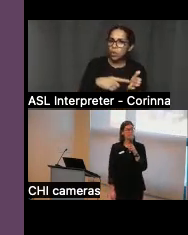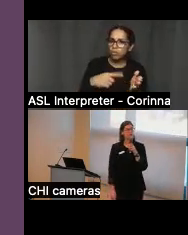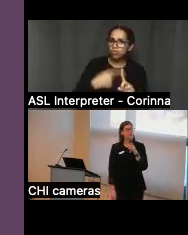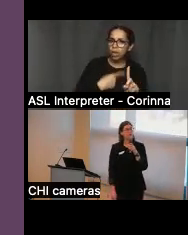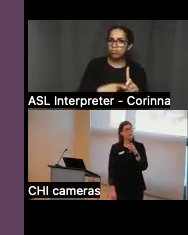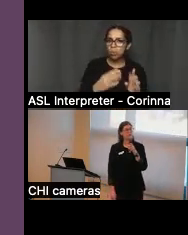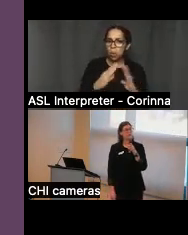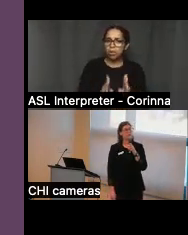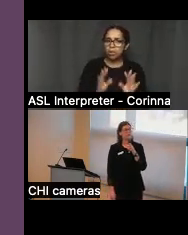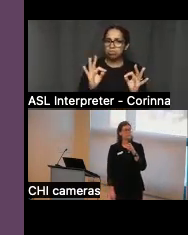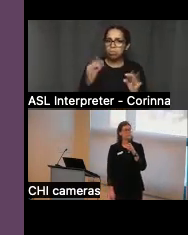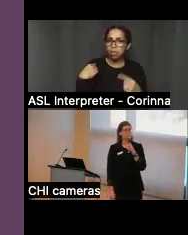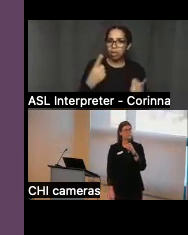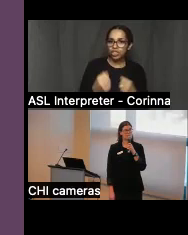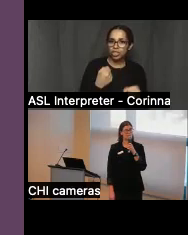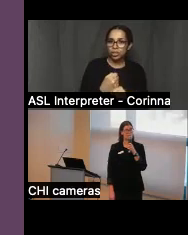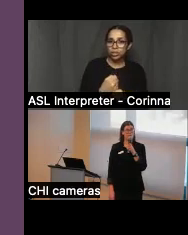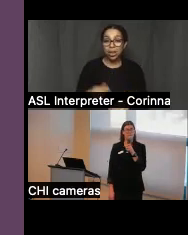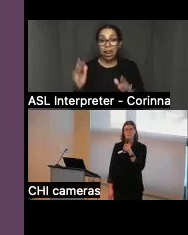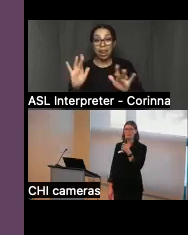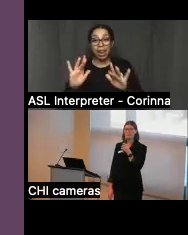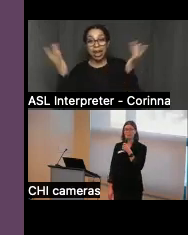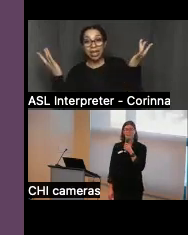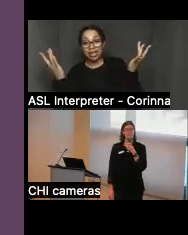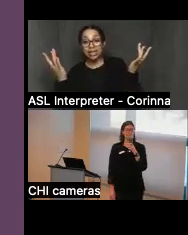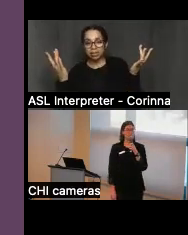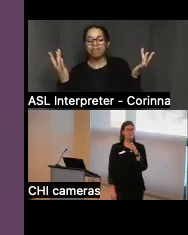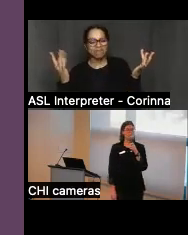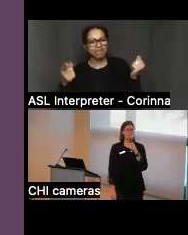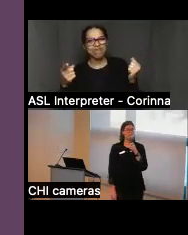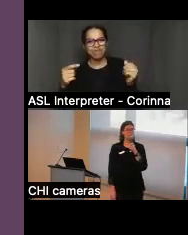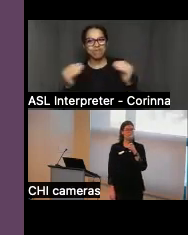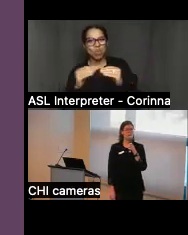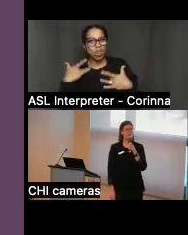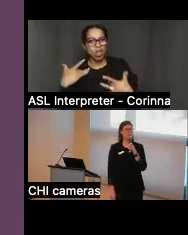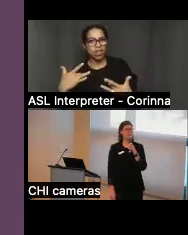year, whereas the lightest blue areas are those who are more likely to be